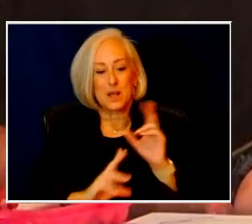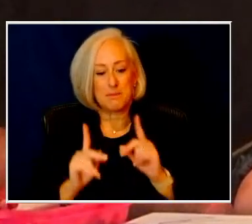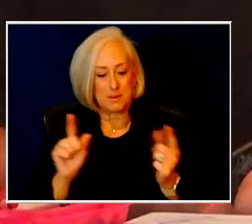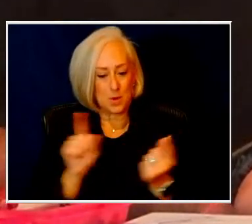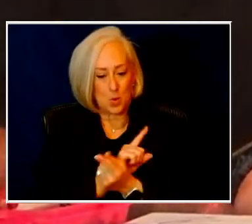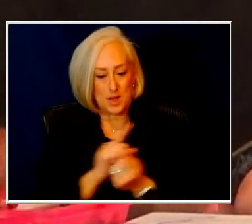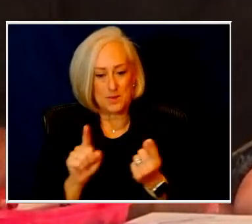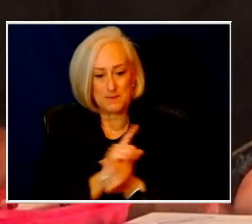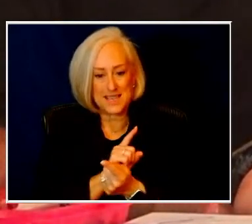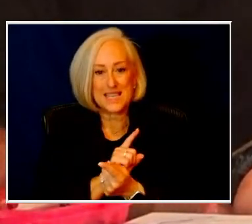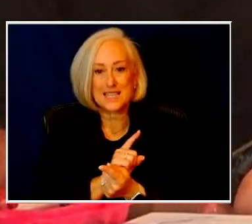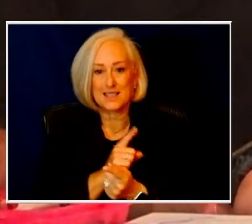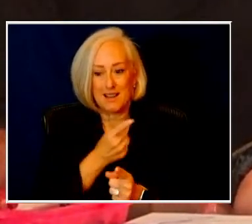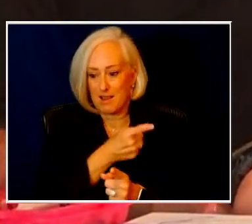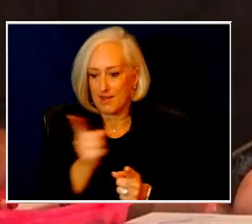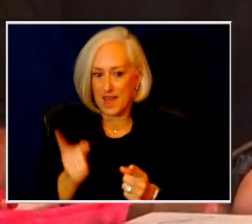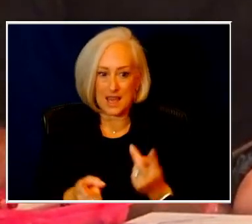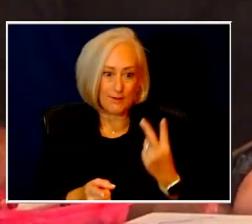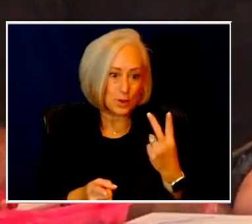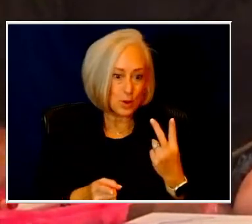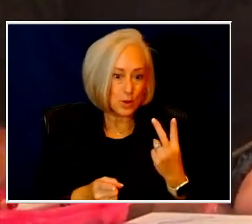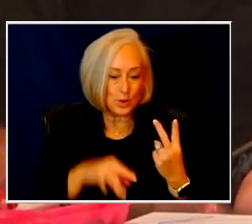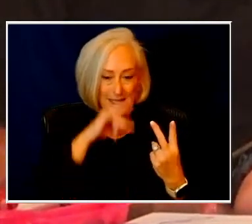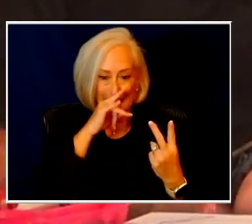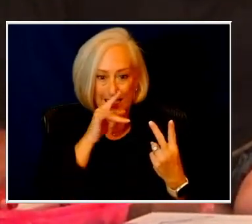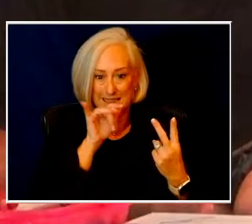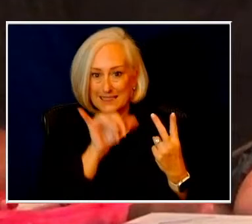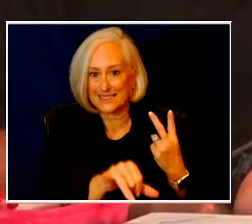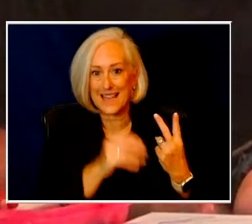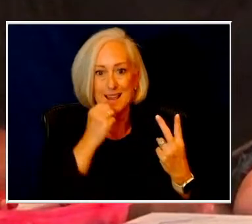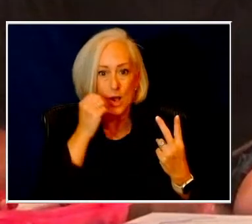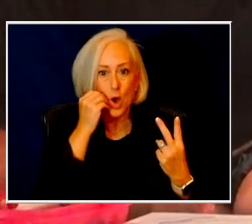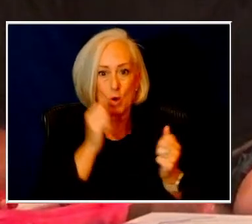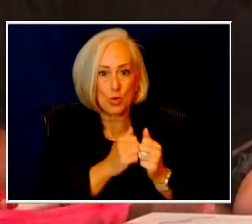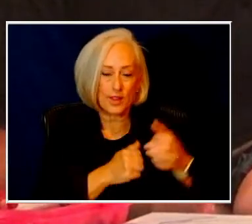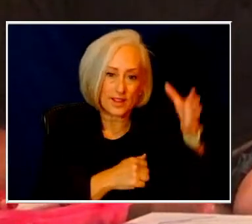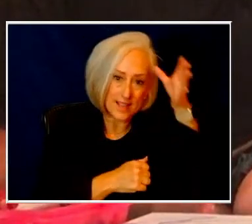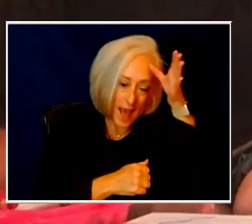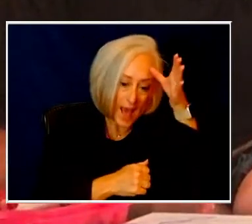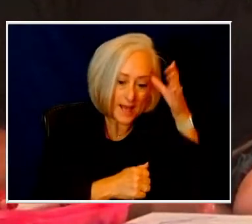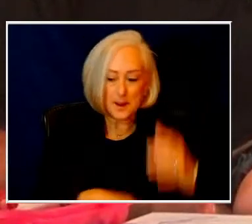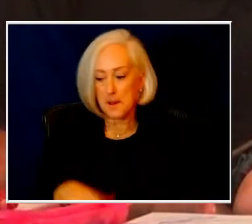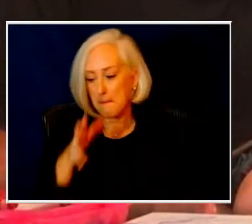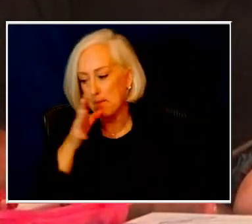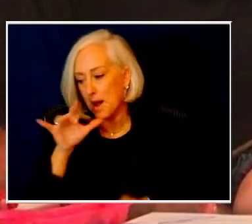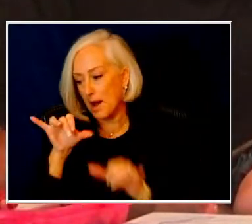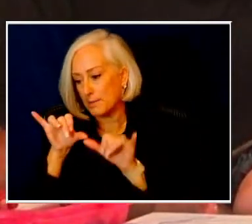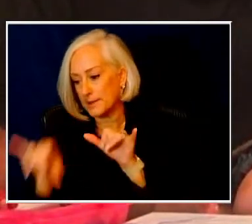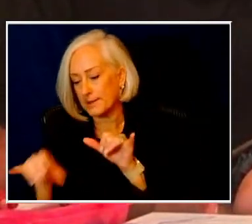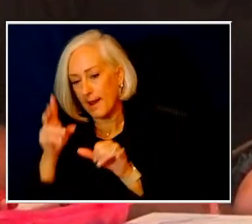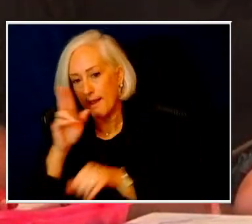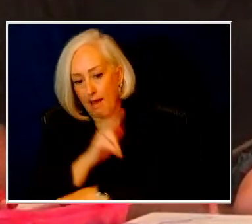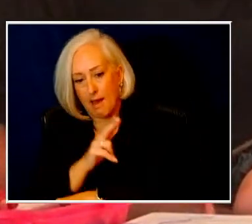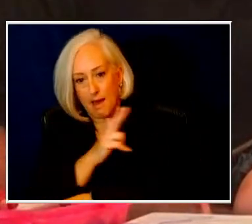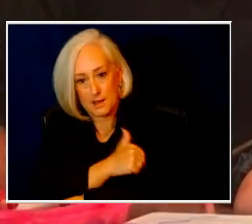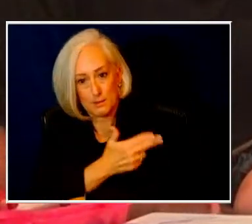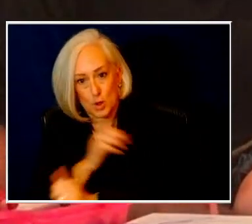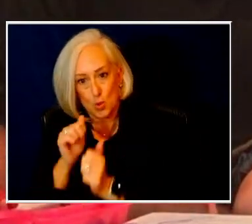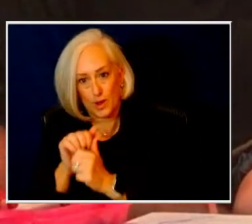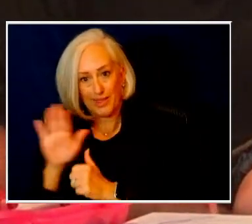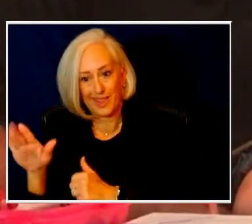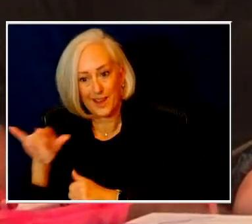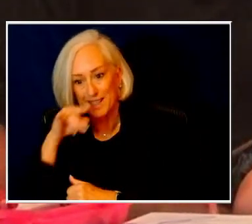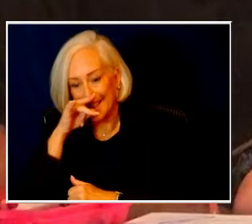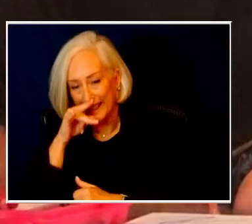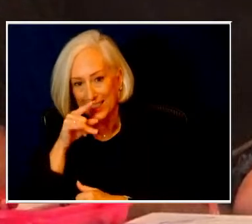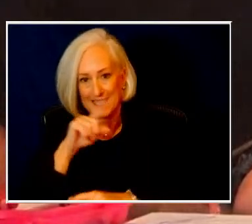they'd have 2 children at home with dad, and mom was at the hospital, and, you know, they never got to